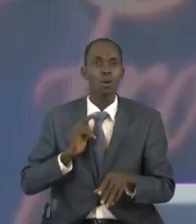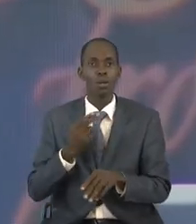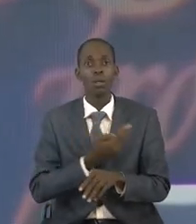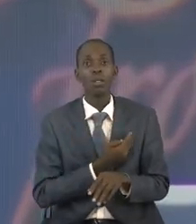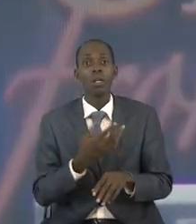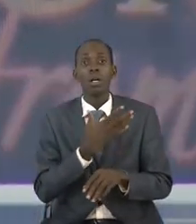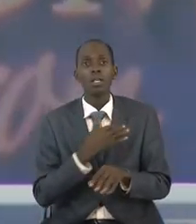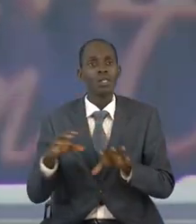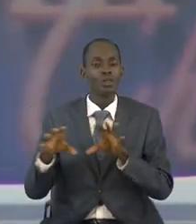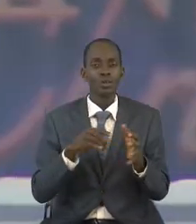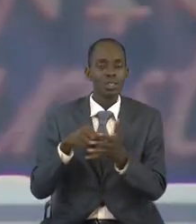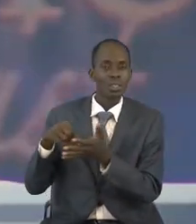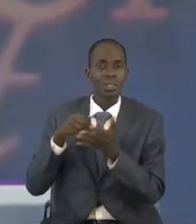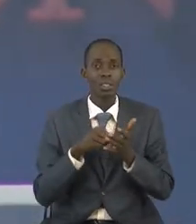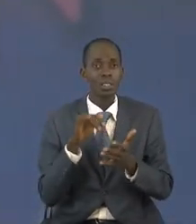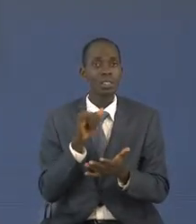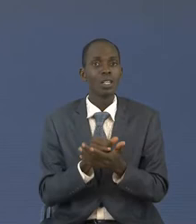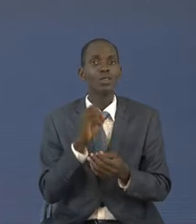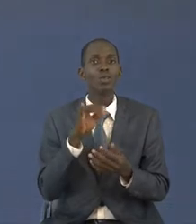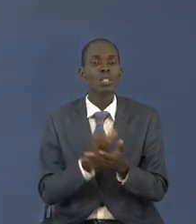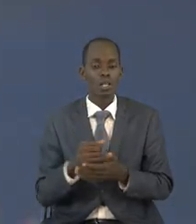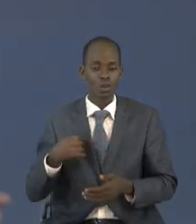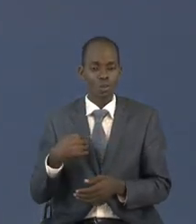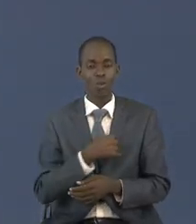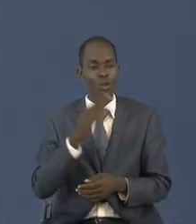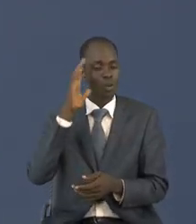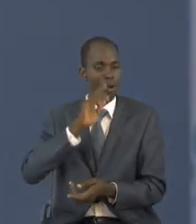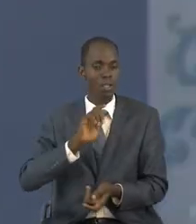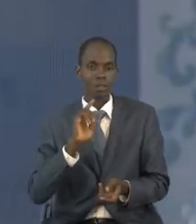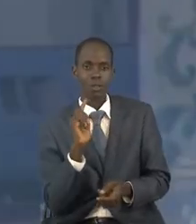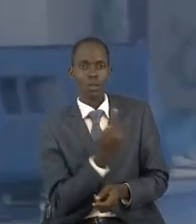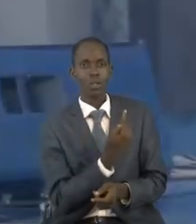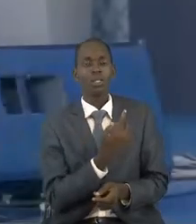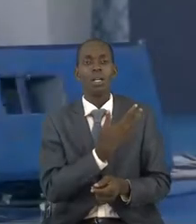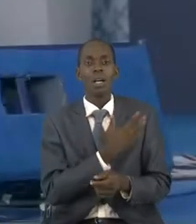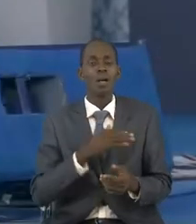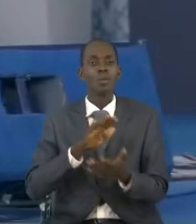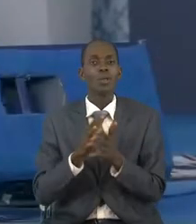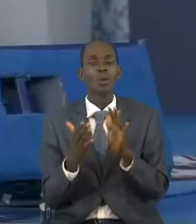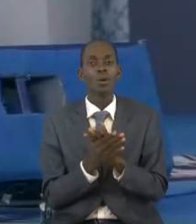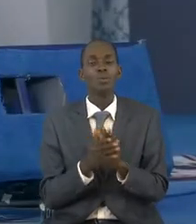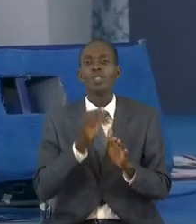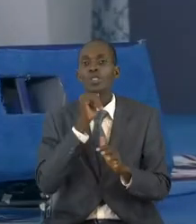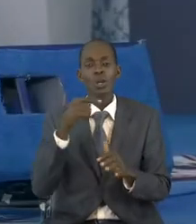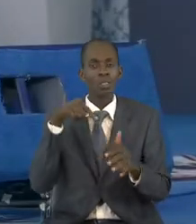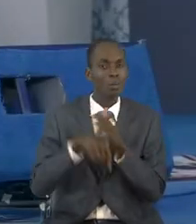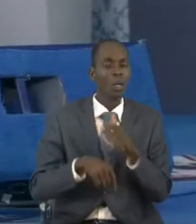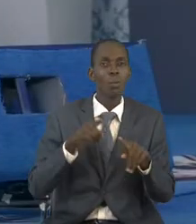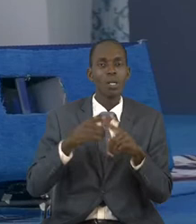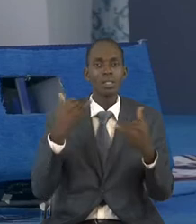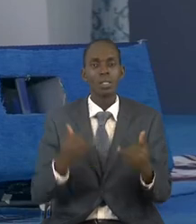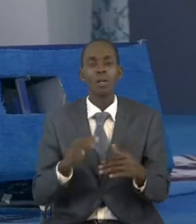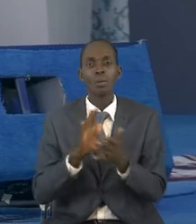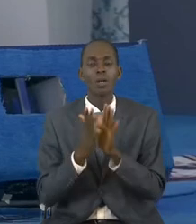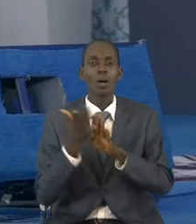that way, so that we will turn the deeper life to shallow life, superficial life, so that all